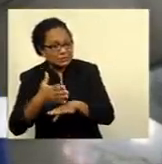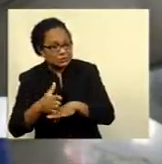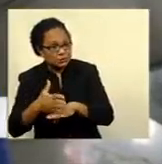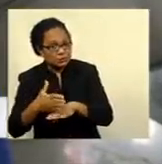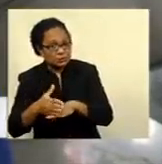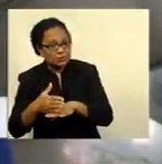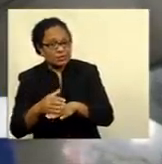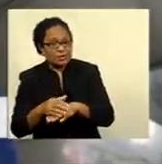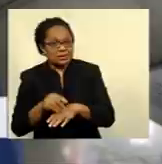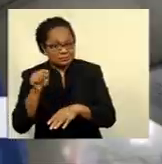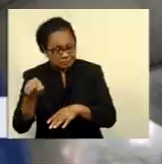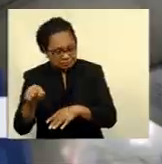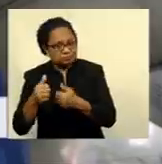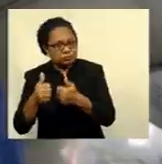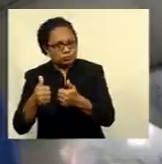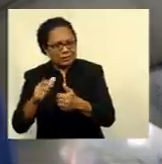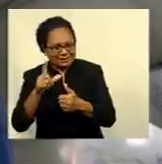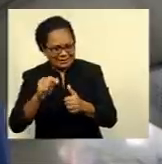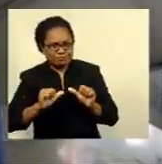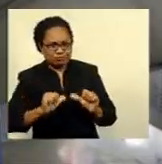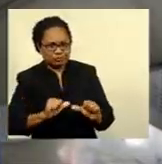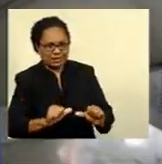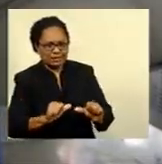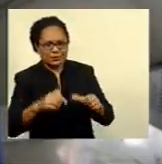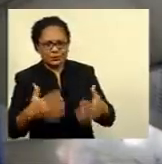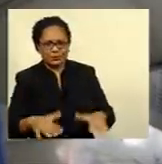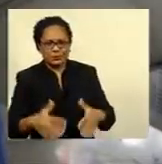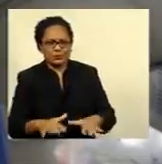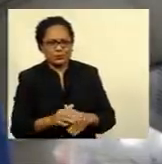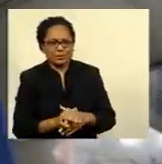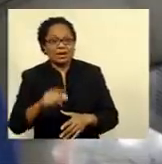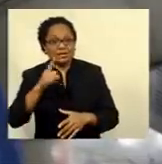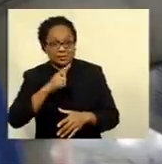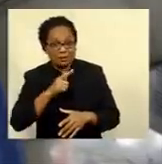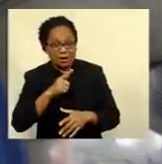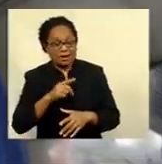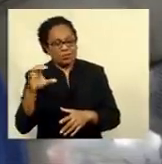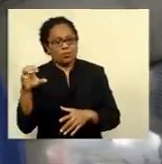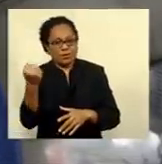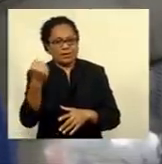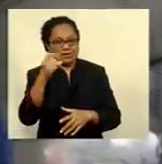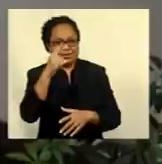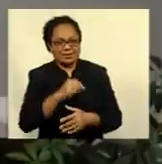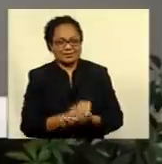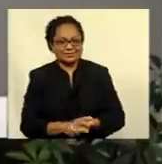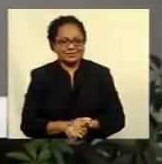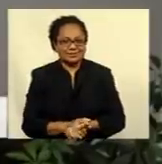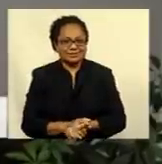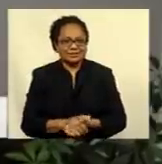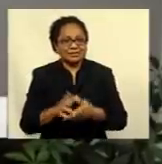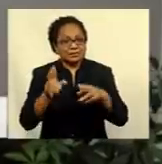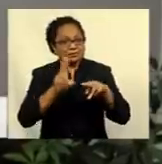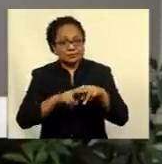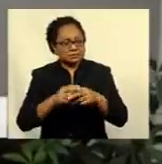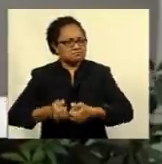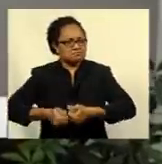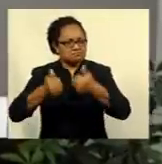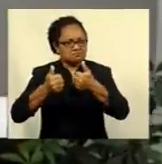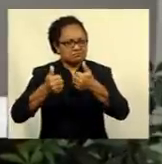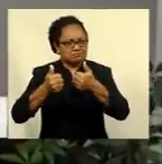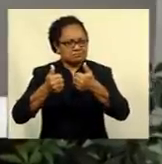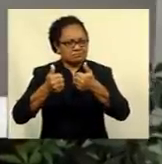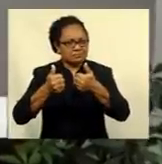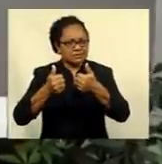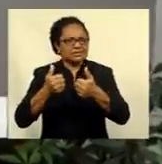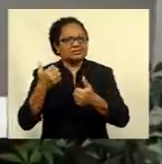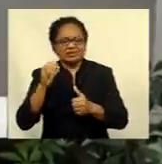the second half, he was the good defense. And because of the defense, they really showed a game. Very good game yesterday. Fiji played really well. I gave it 5